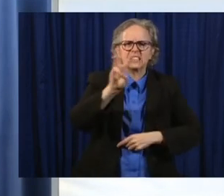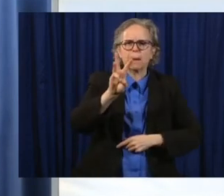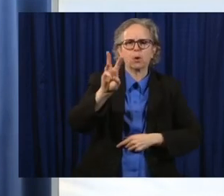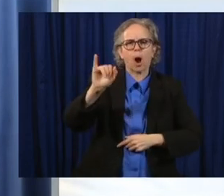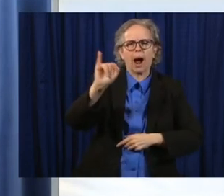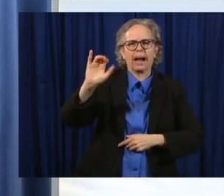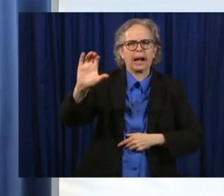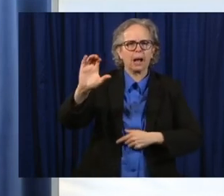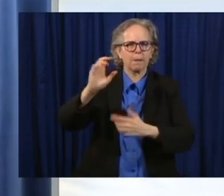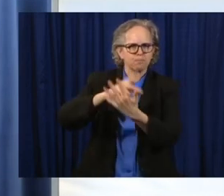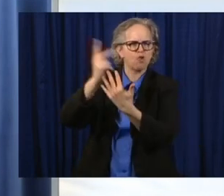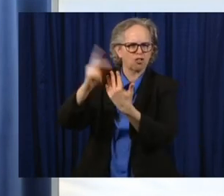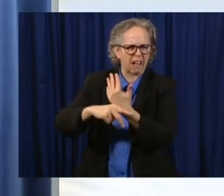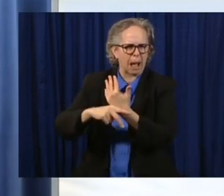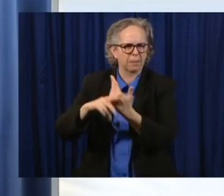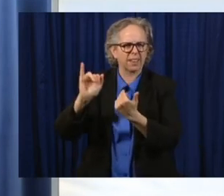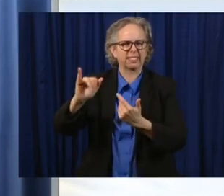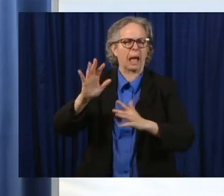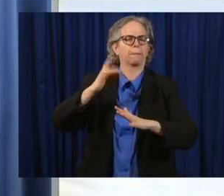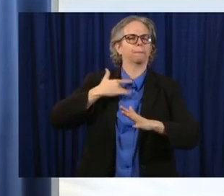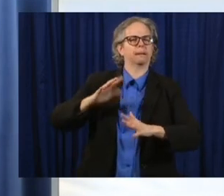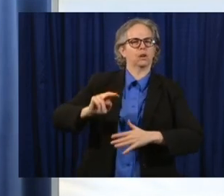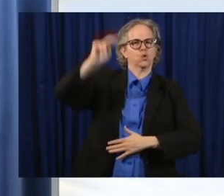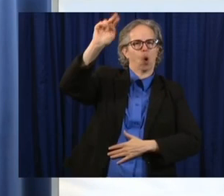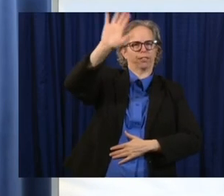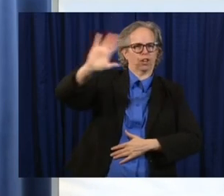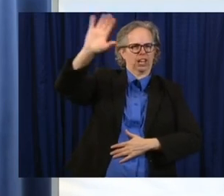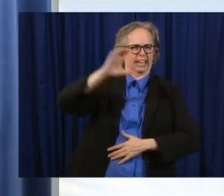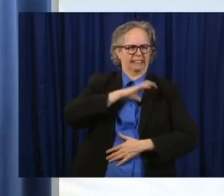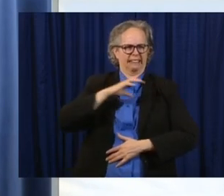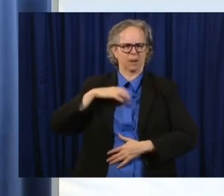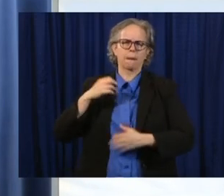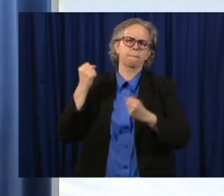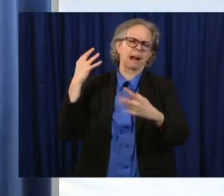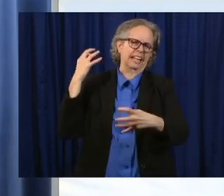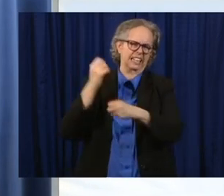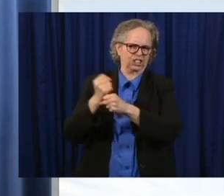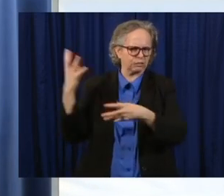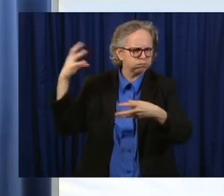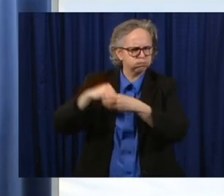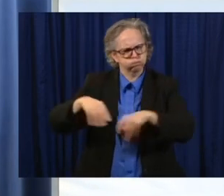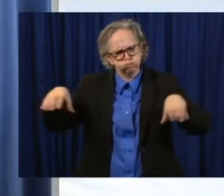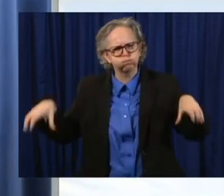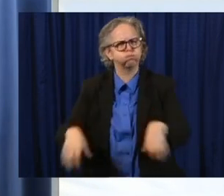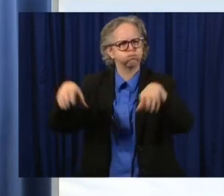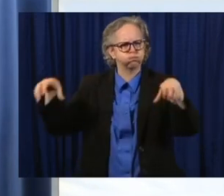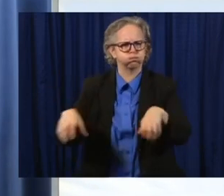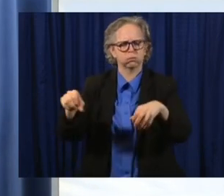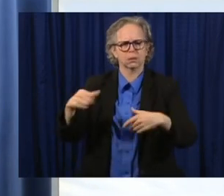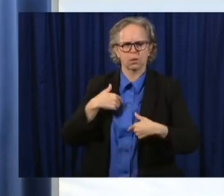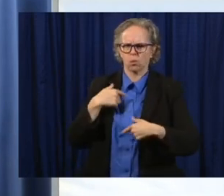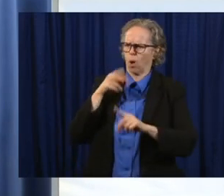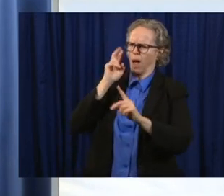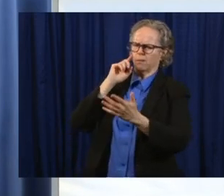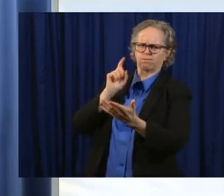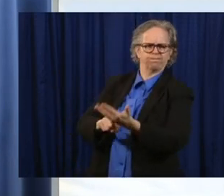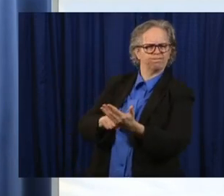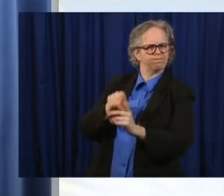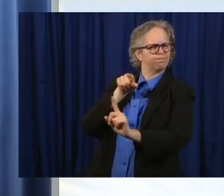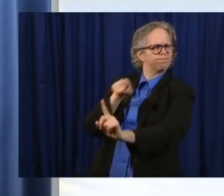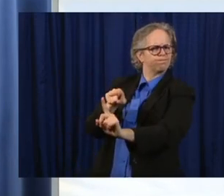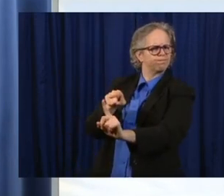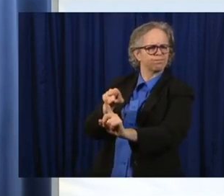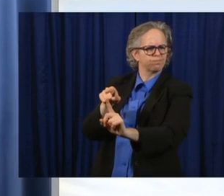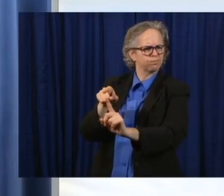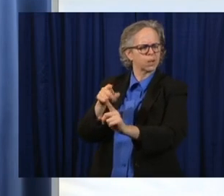Cleveland area for many, many years. And so I think it's appropriate that we salute today the men